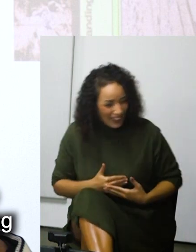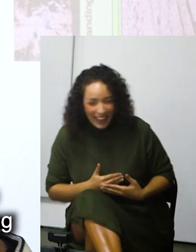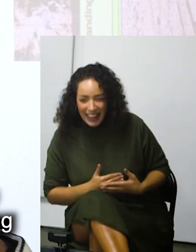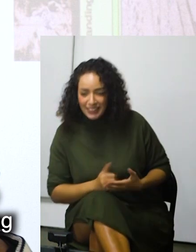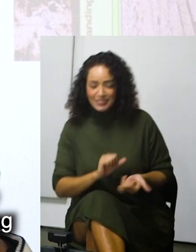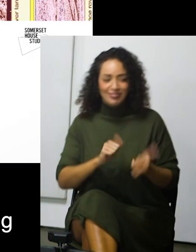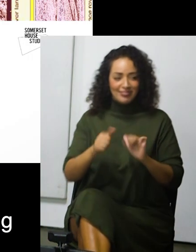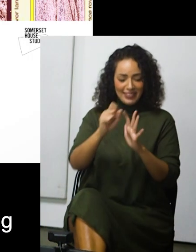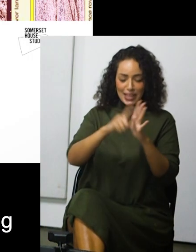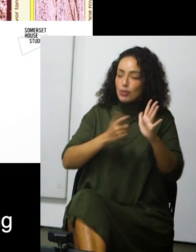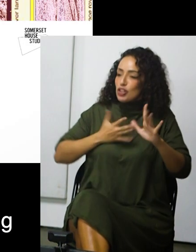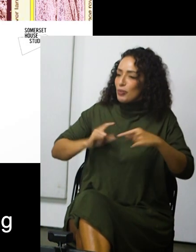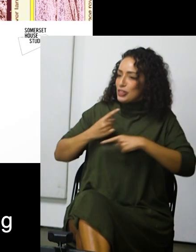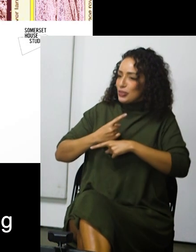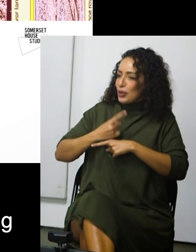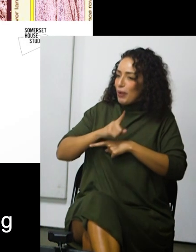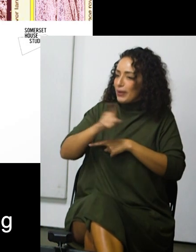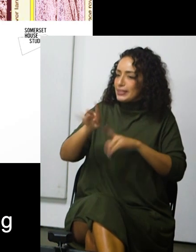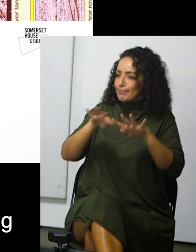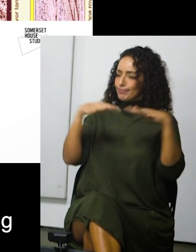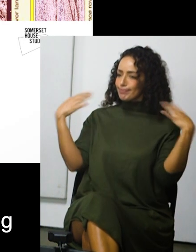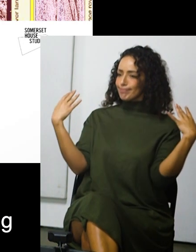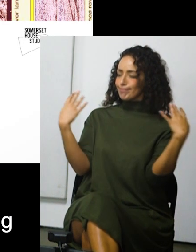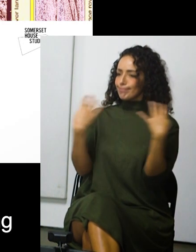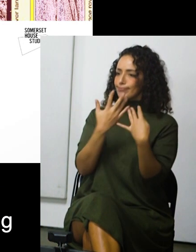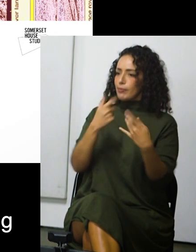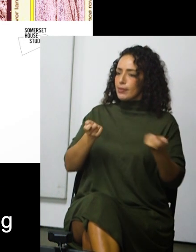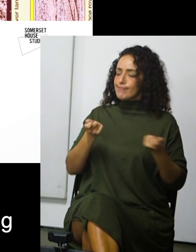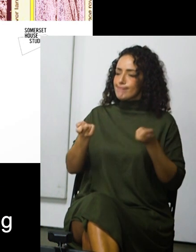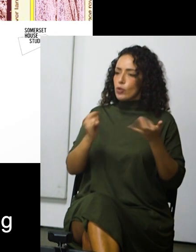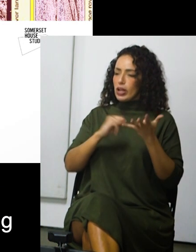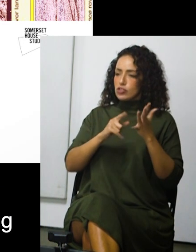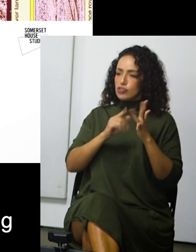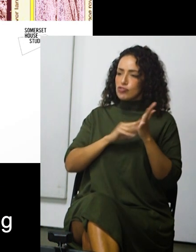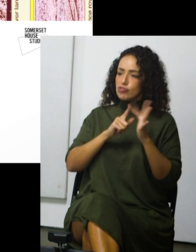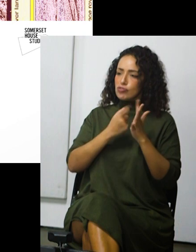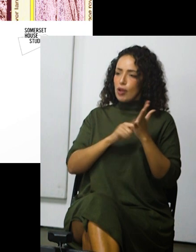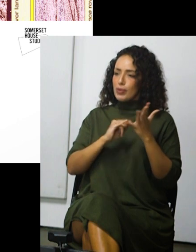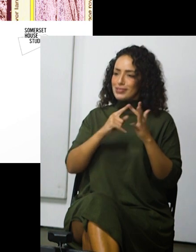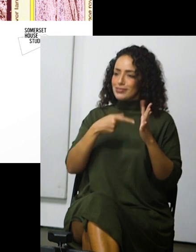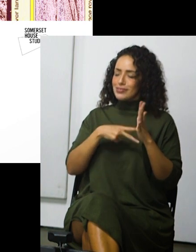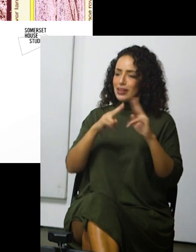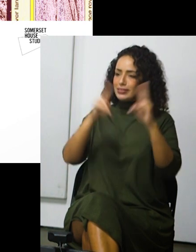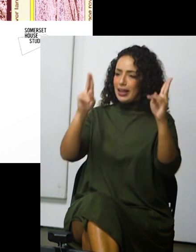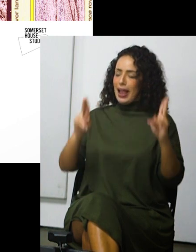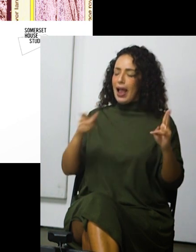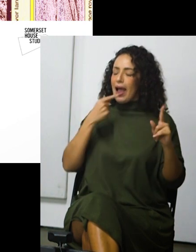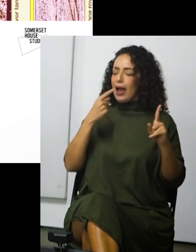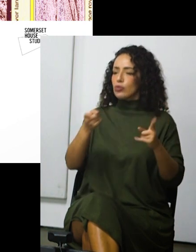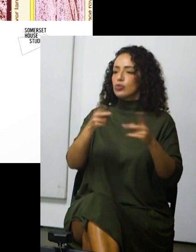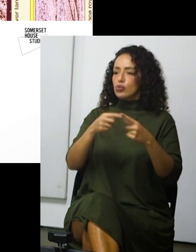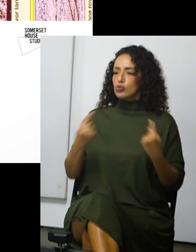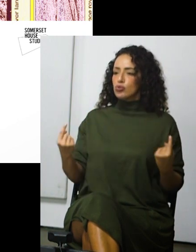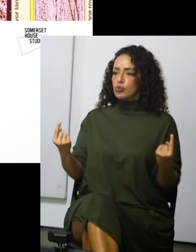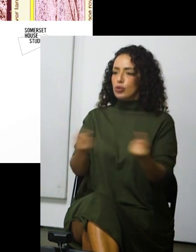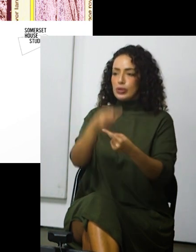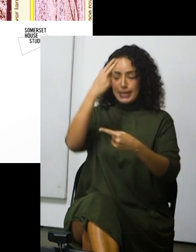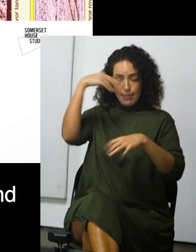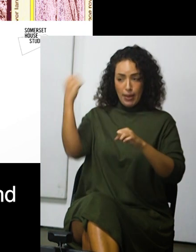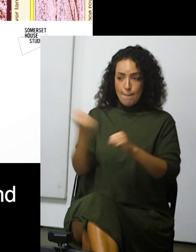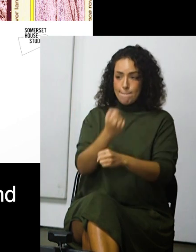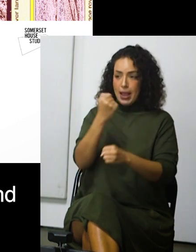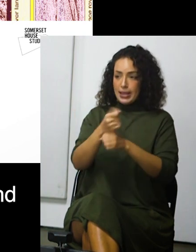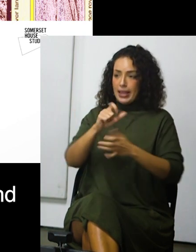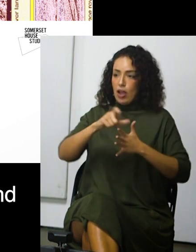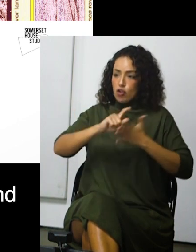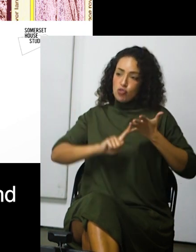talk to you about is a workshop that I ran at Somerset House Studios called Making and Holding a Crypt Planetarium. In